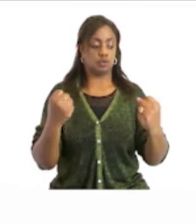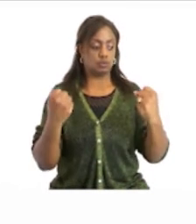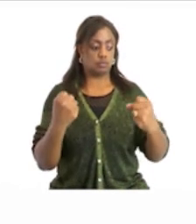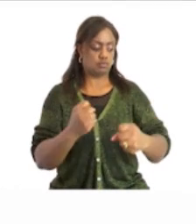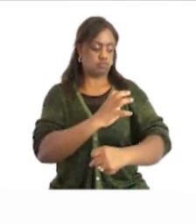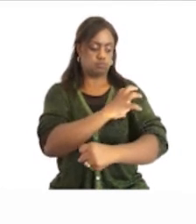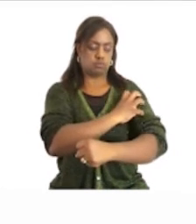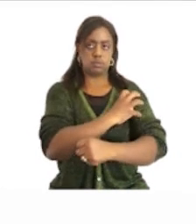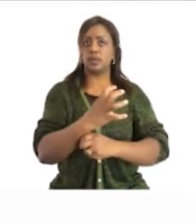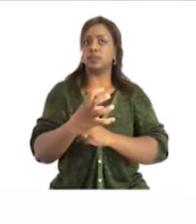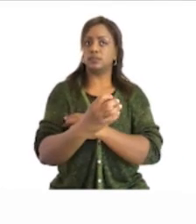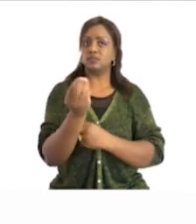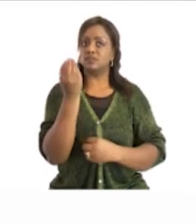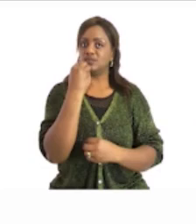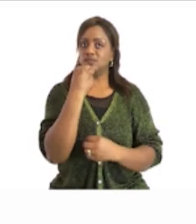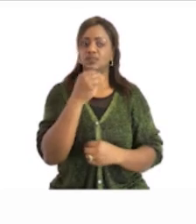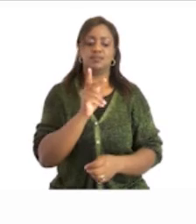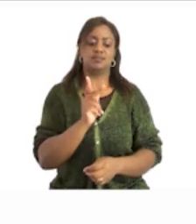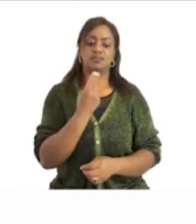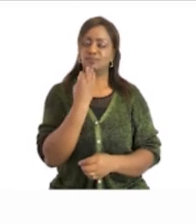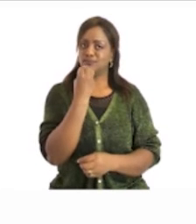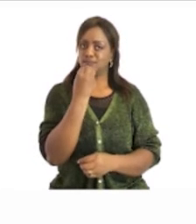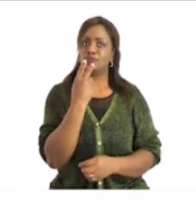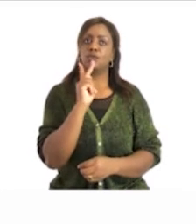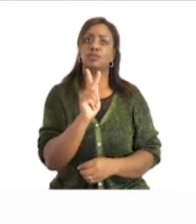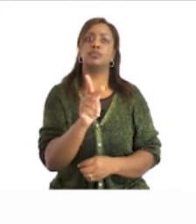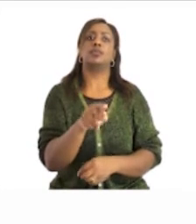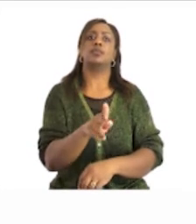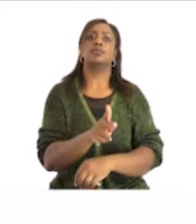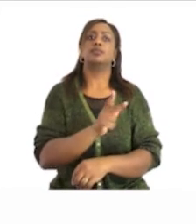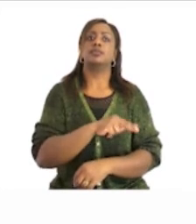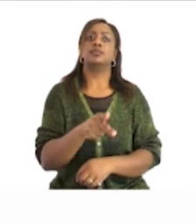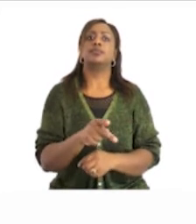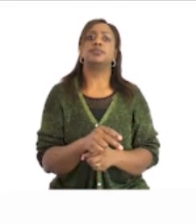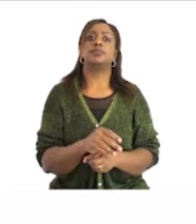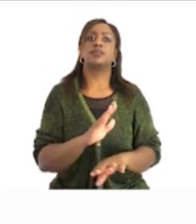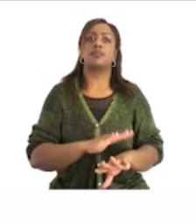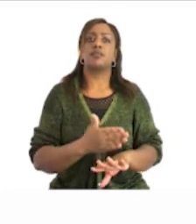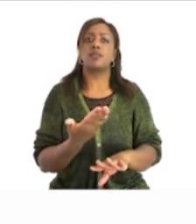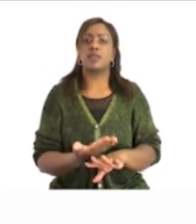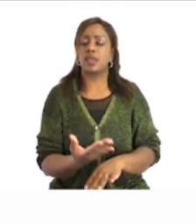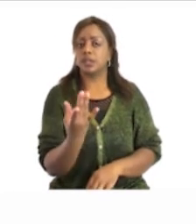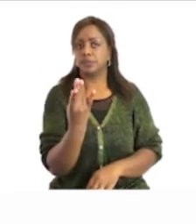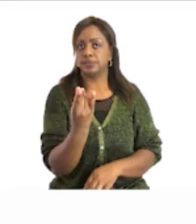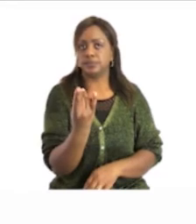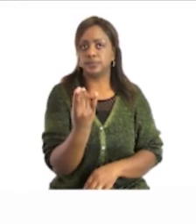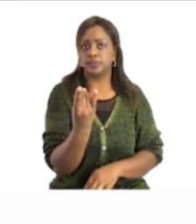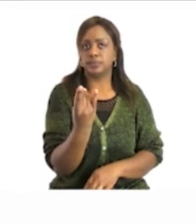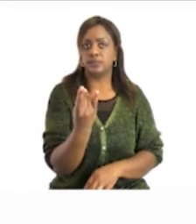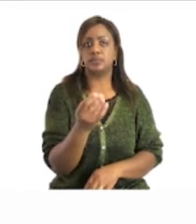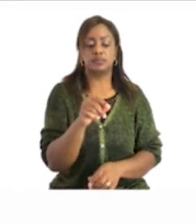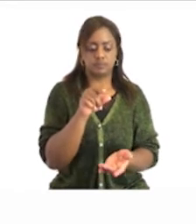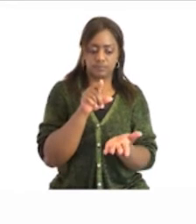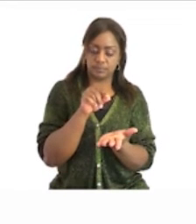your fathers. Okay, so you need to get in a lot of proteins. Proteins also repair and replace muscles so